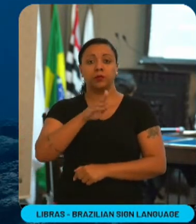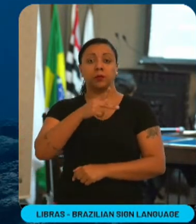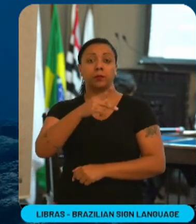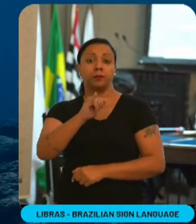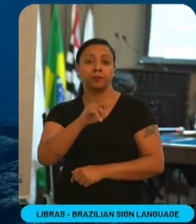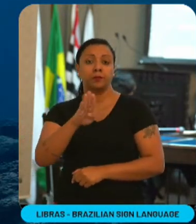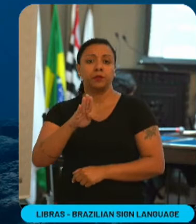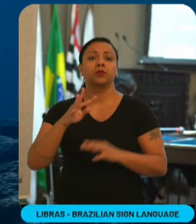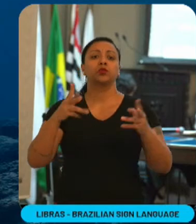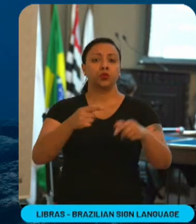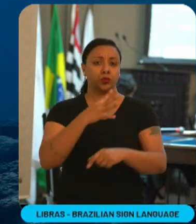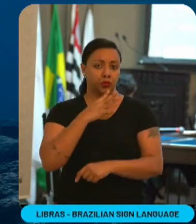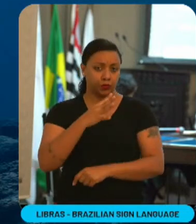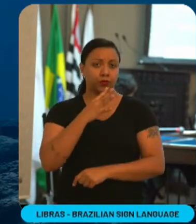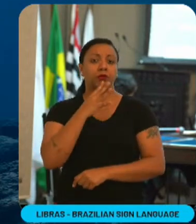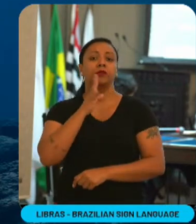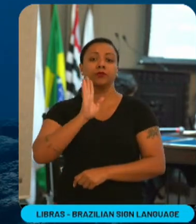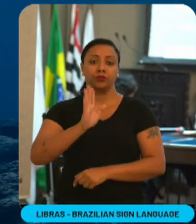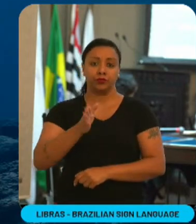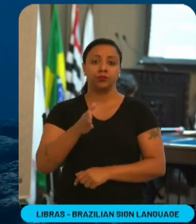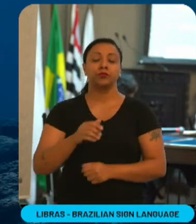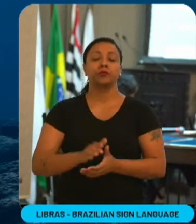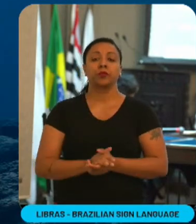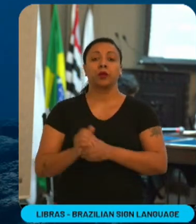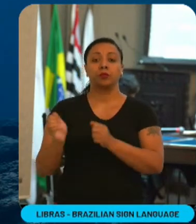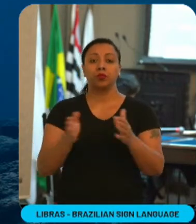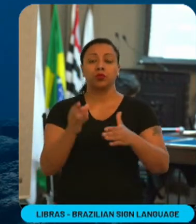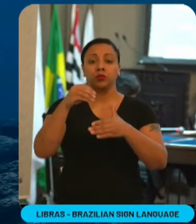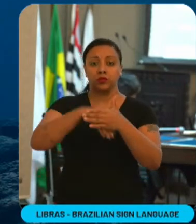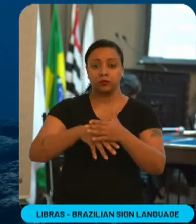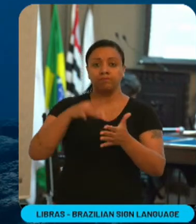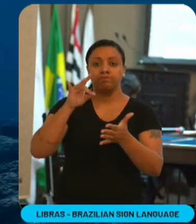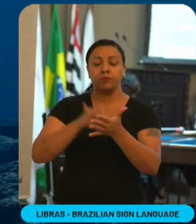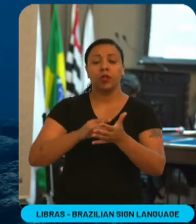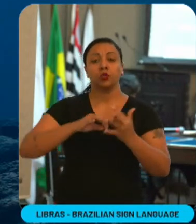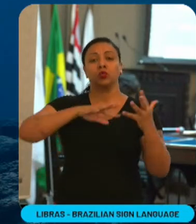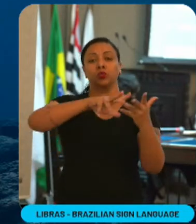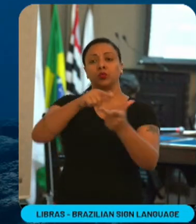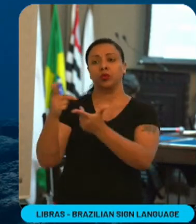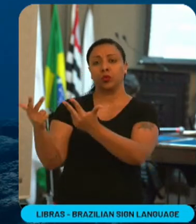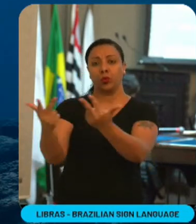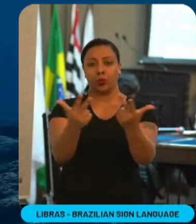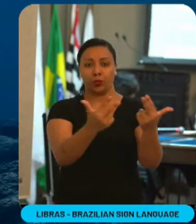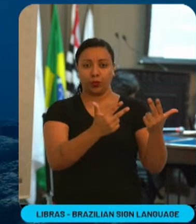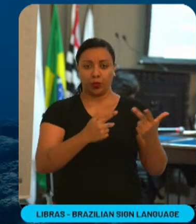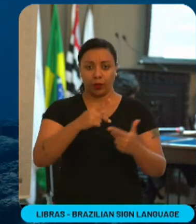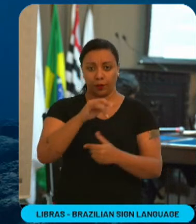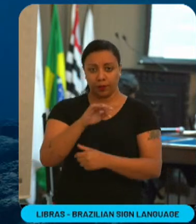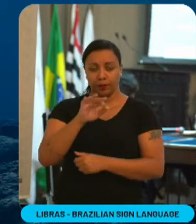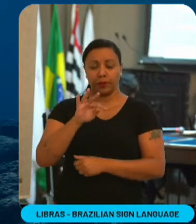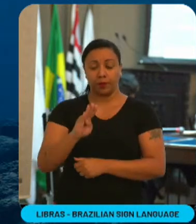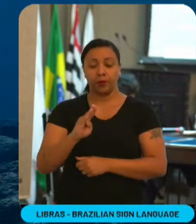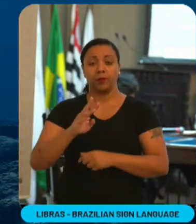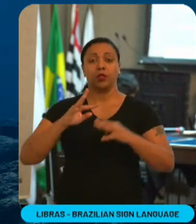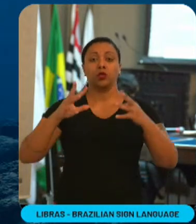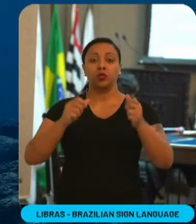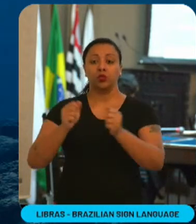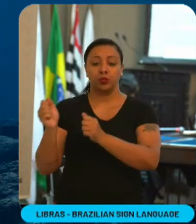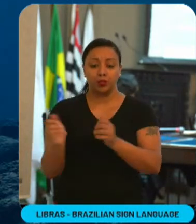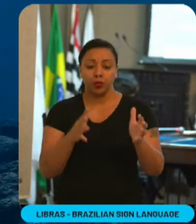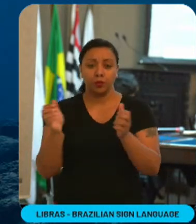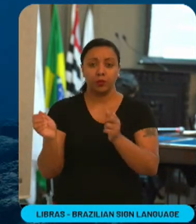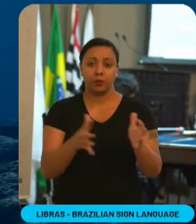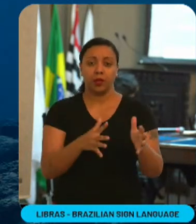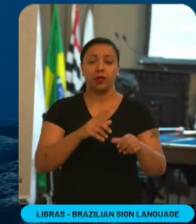economy of the sea is not a tangible concept. If I talk about GDP, GDP is the same